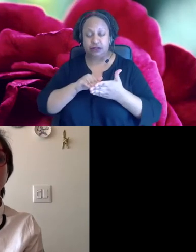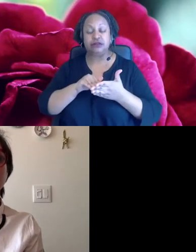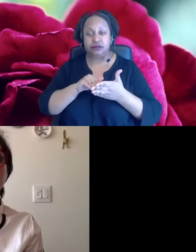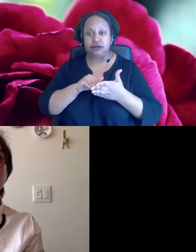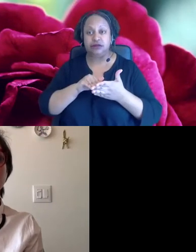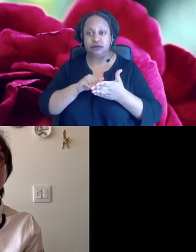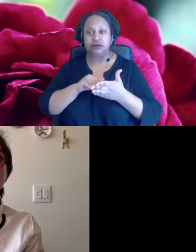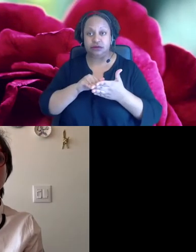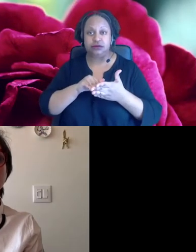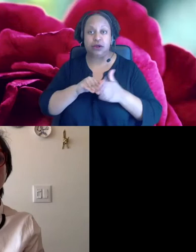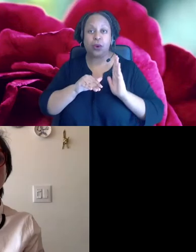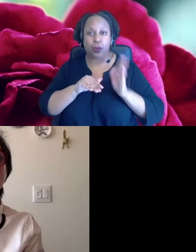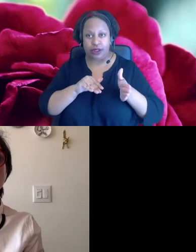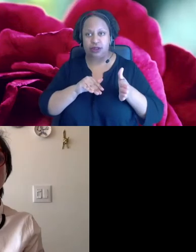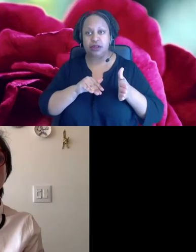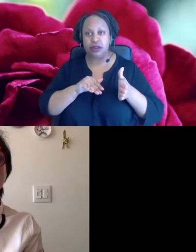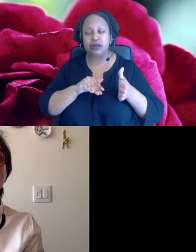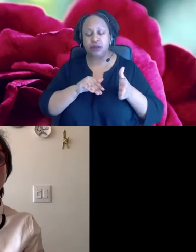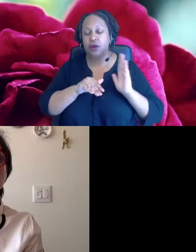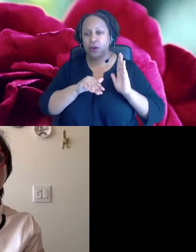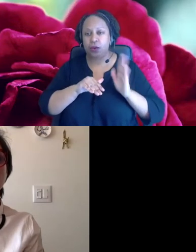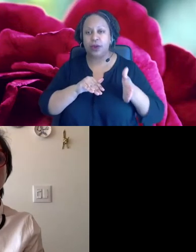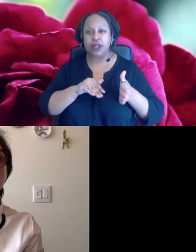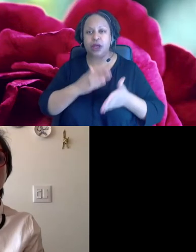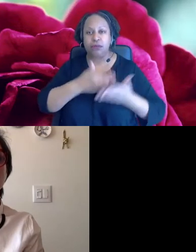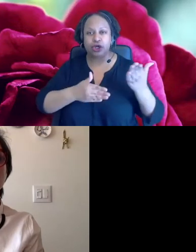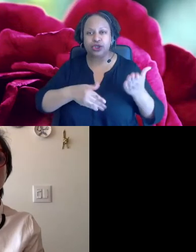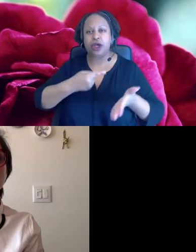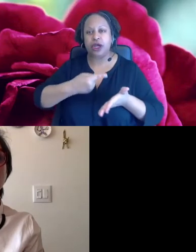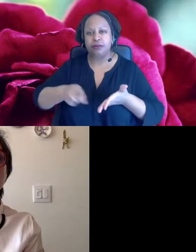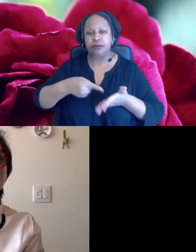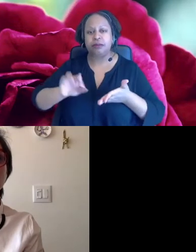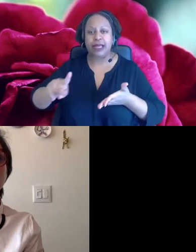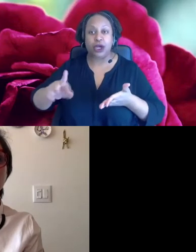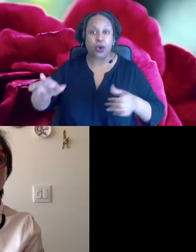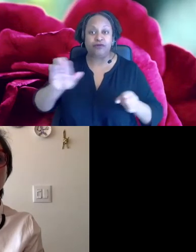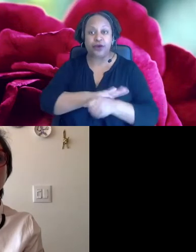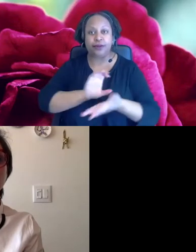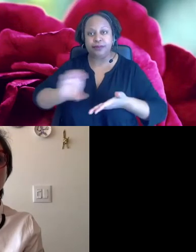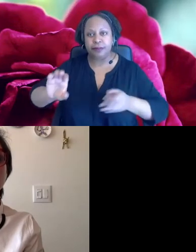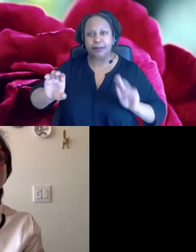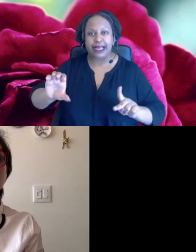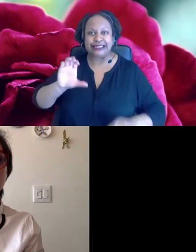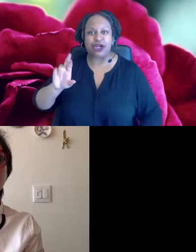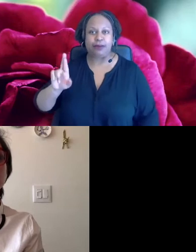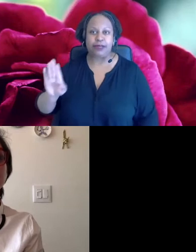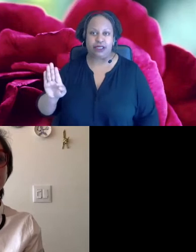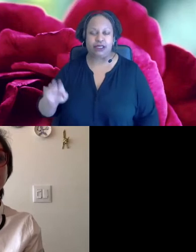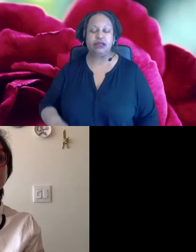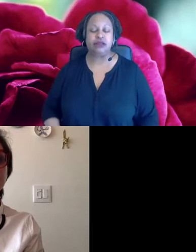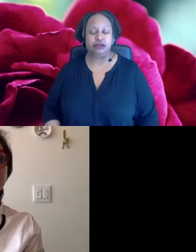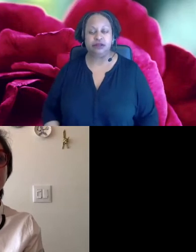and there would need to be a partial repayment or a full repayment of the CRB amount. Where